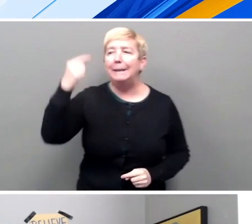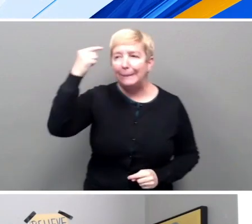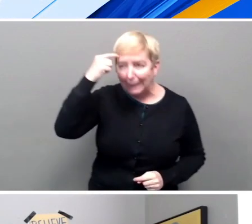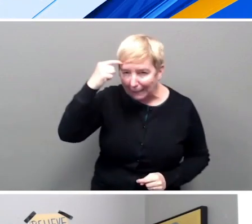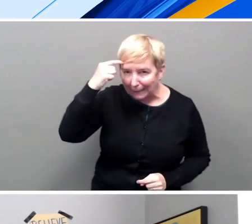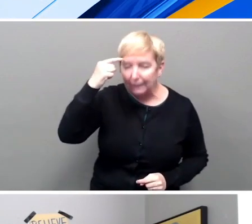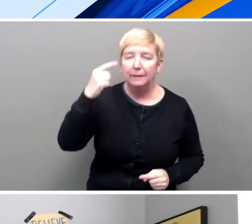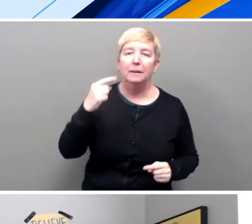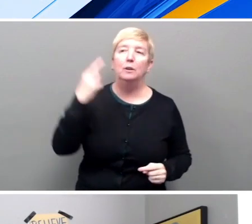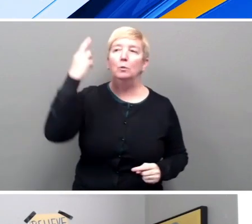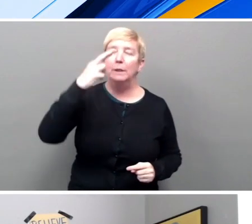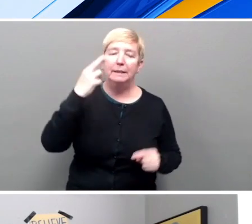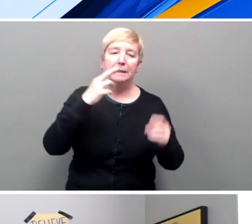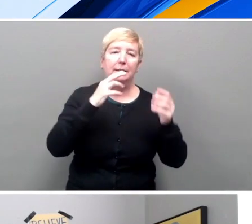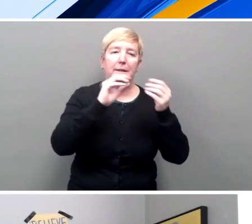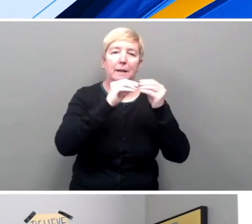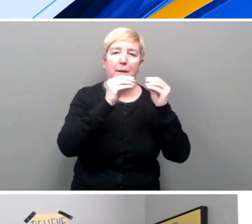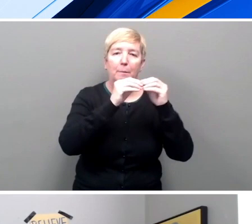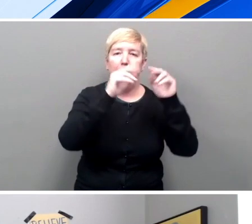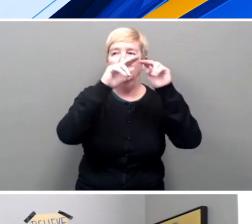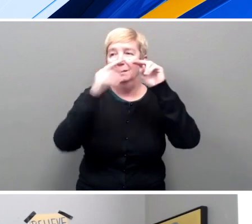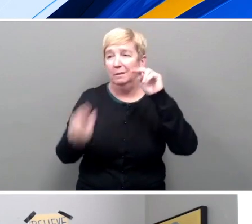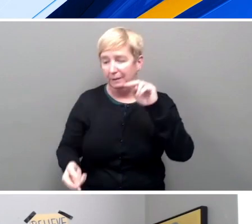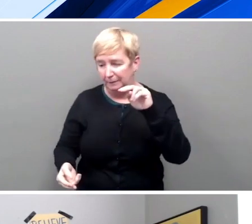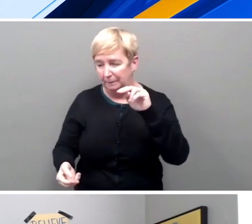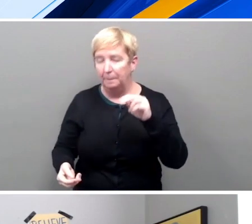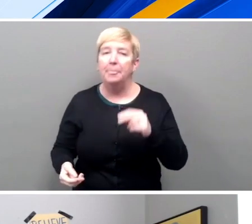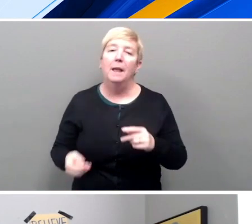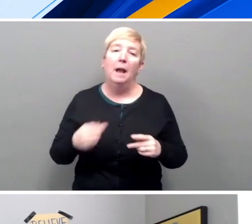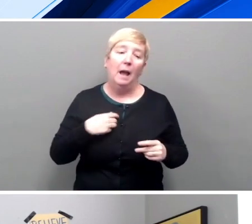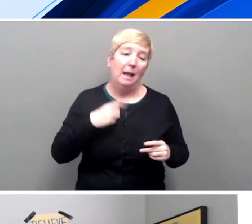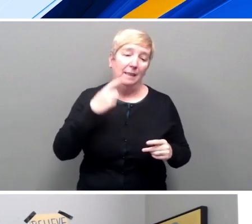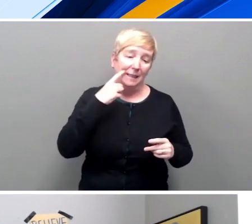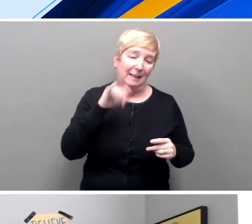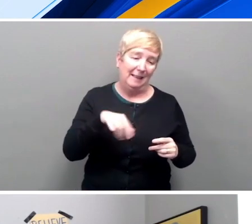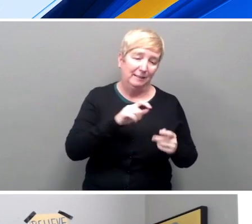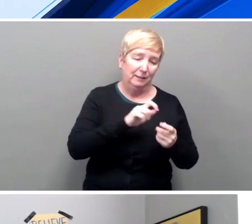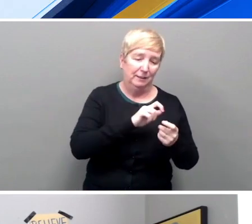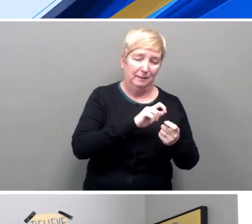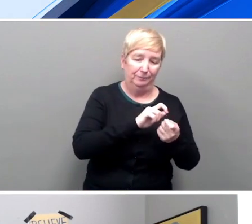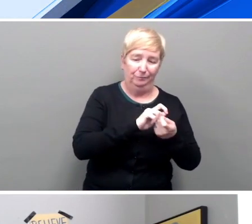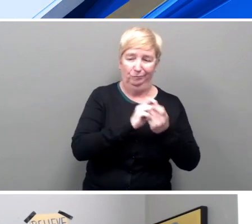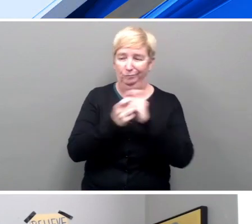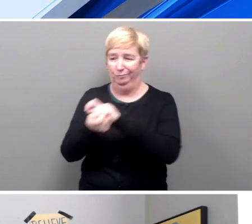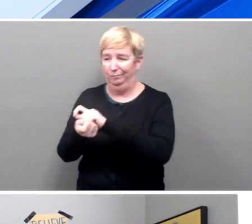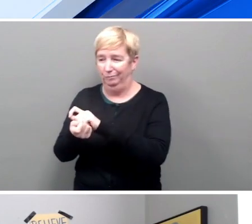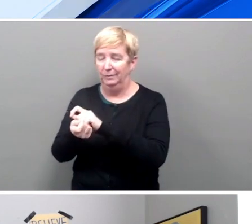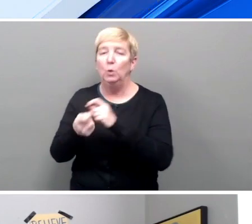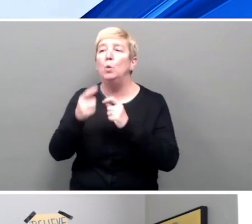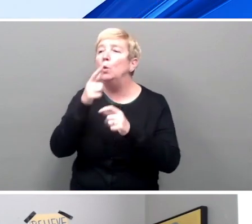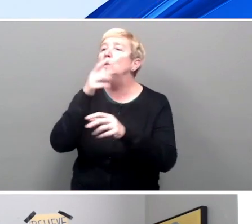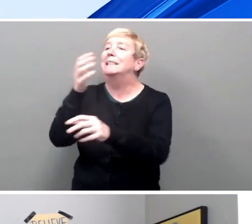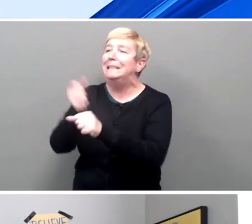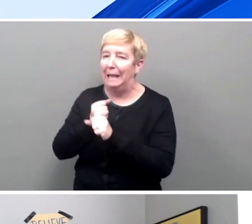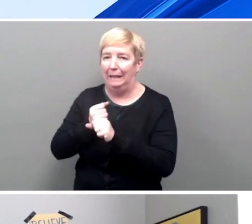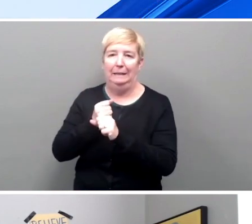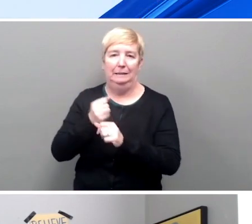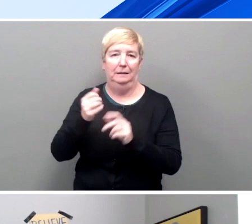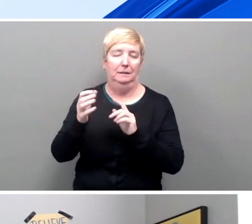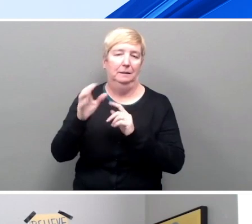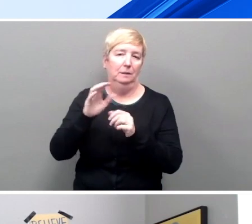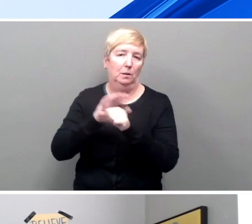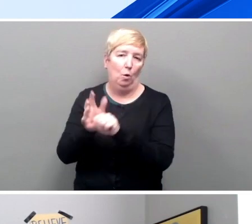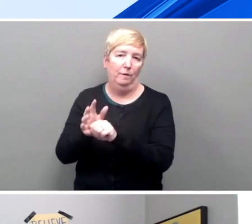seeing in the downhill trend is the transition in the demographics of cases from the beginning of the pandemic to now.